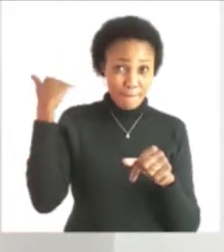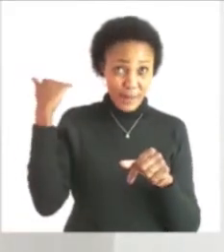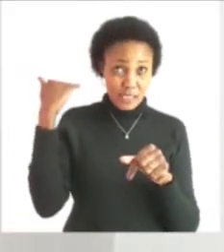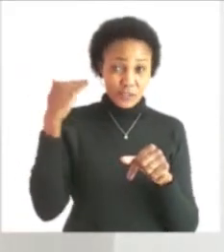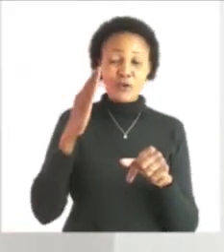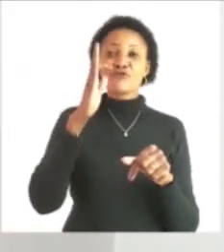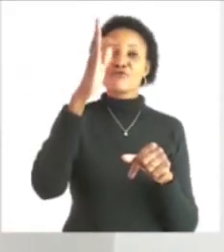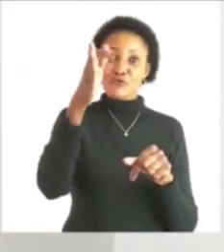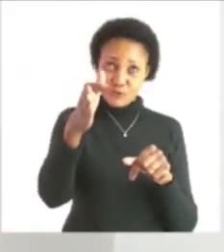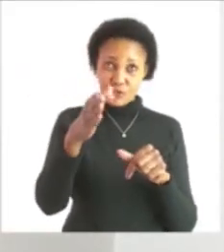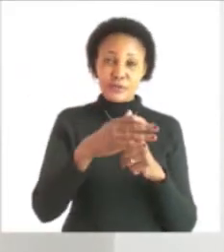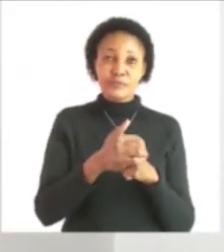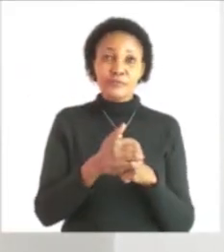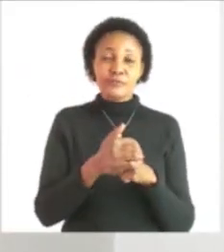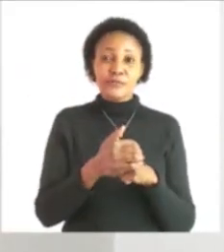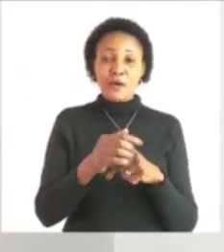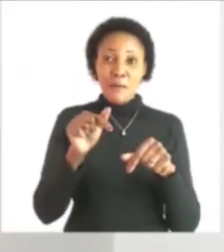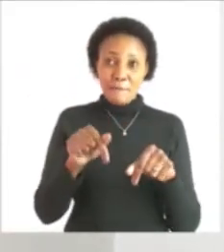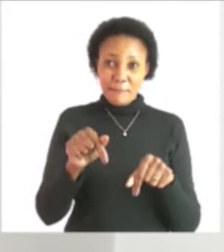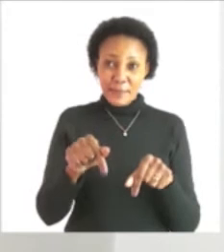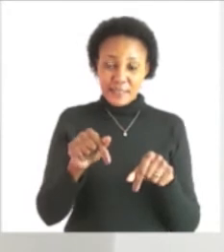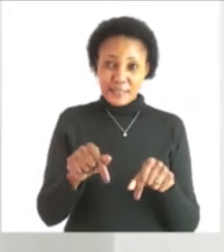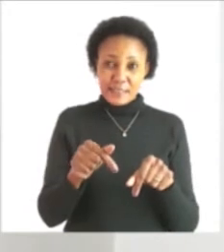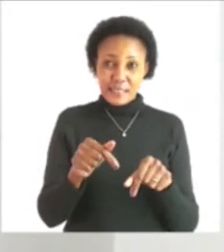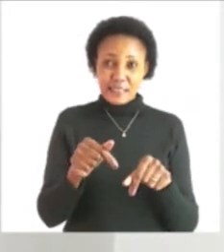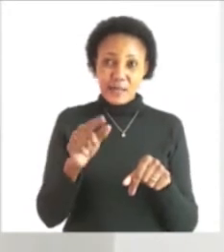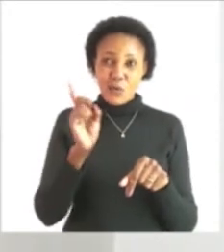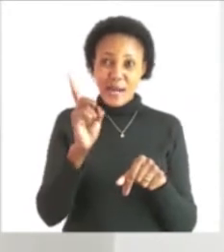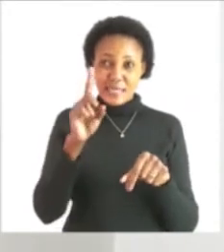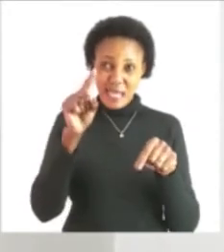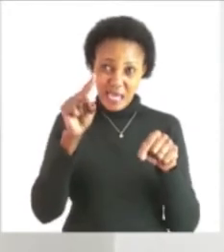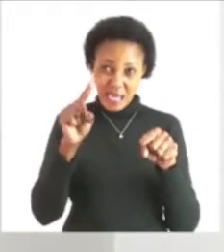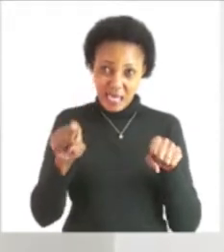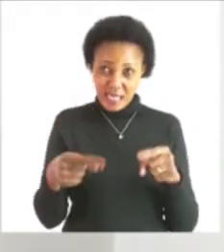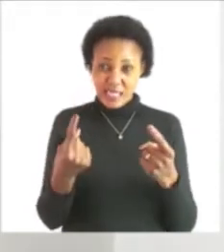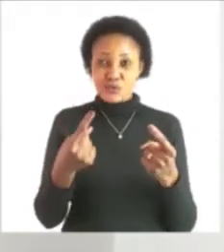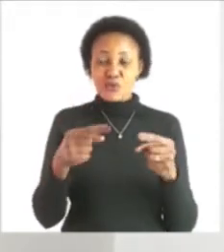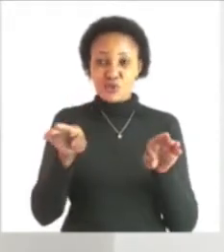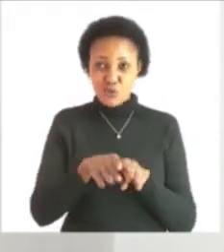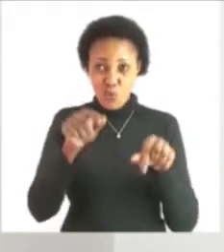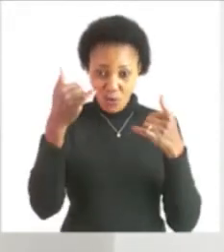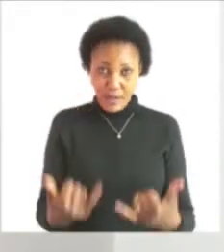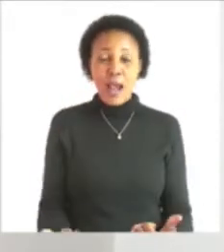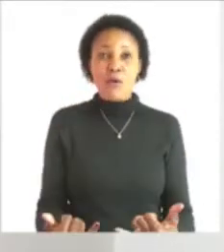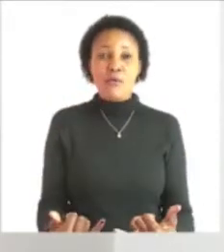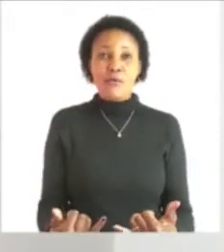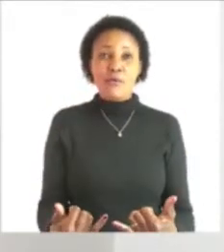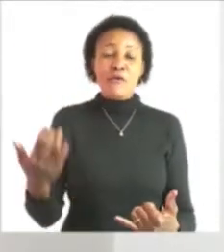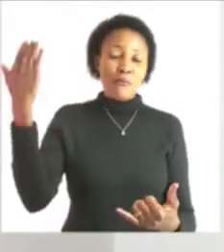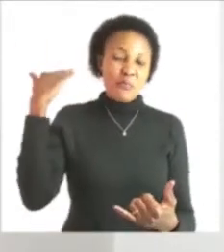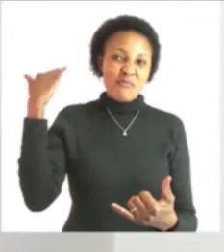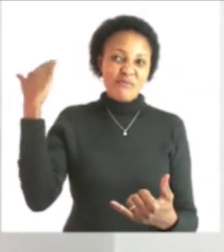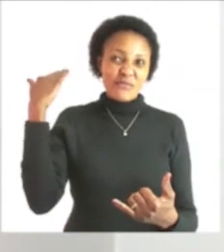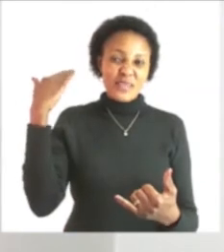the future. Present tells us what we are doing now, and the past tells us what we have